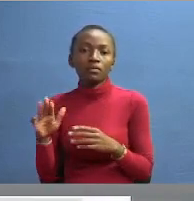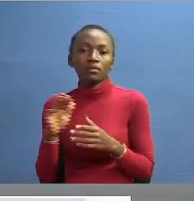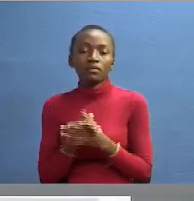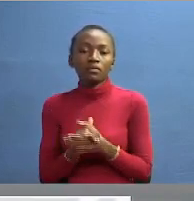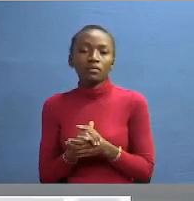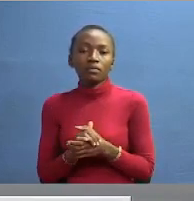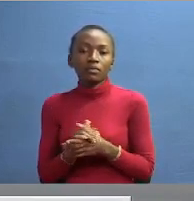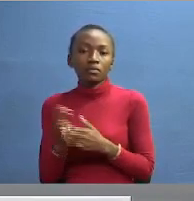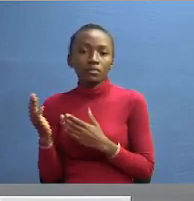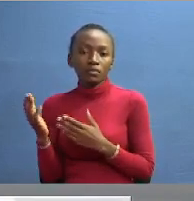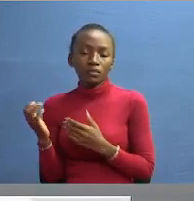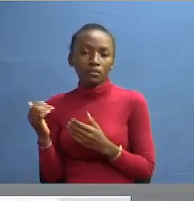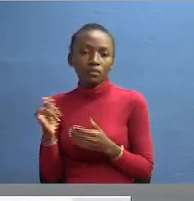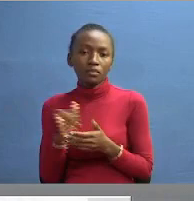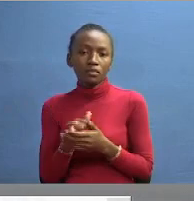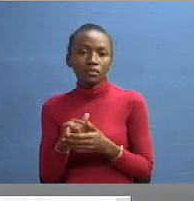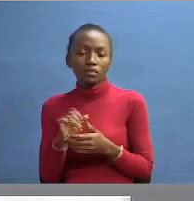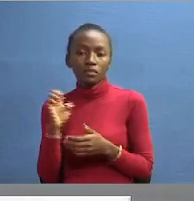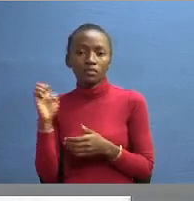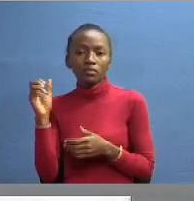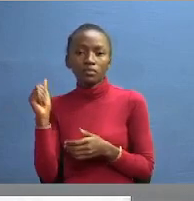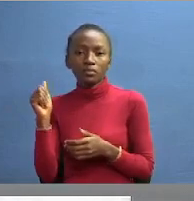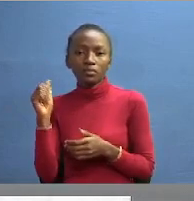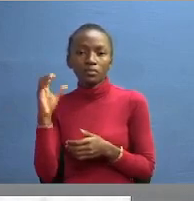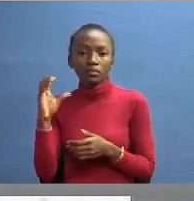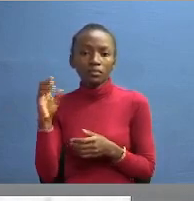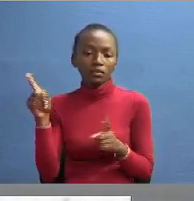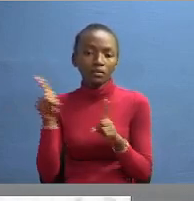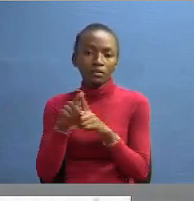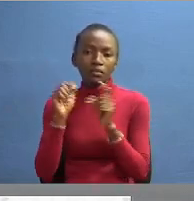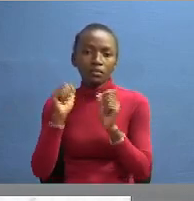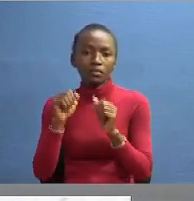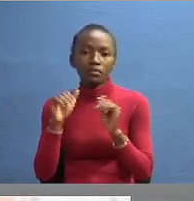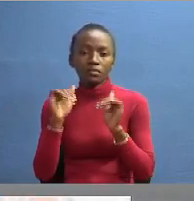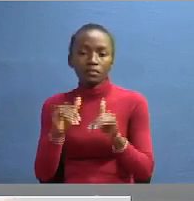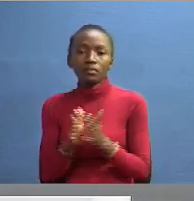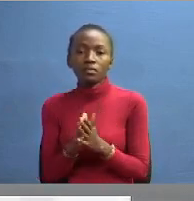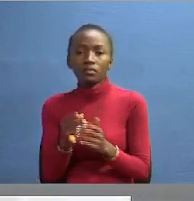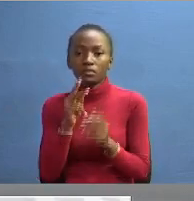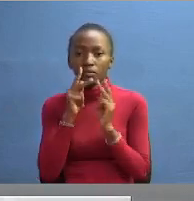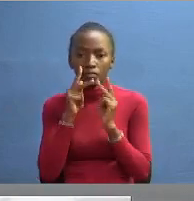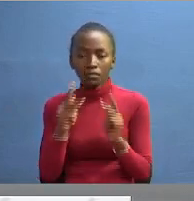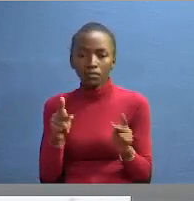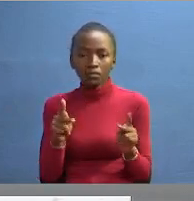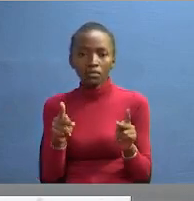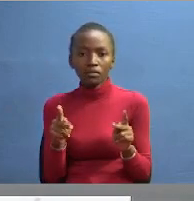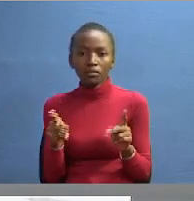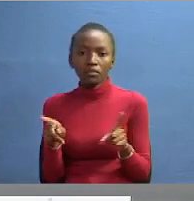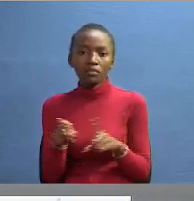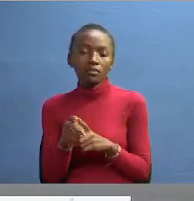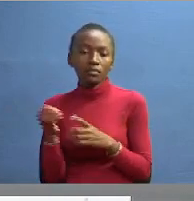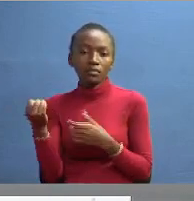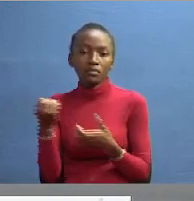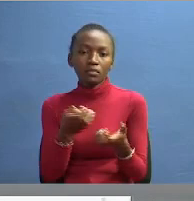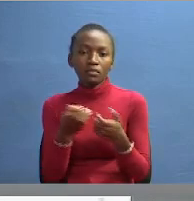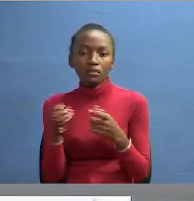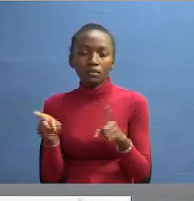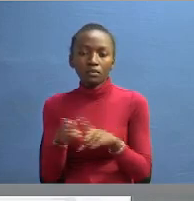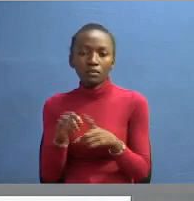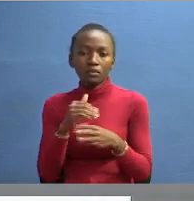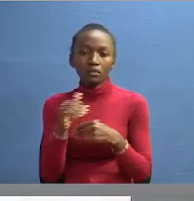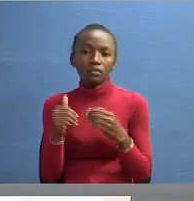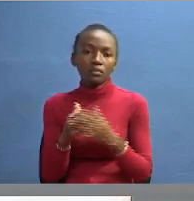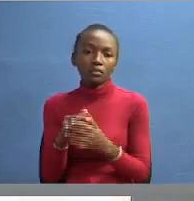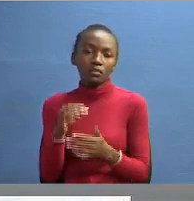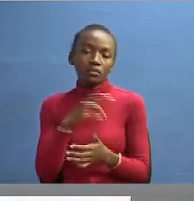peace in the entire East African community, and the trade and all the benefits that comes with the DRC joining